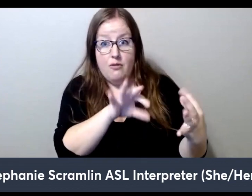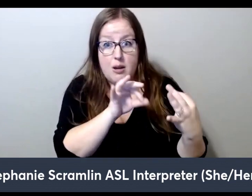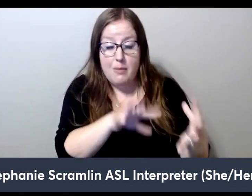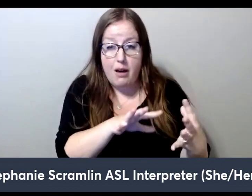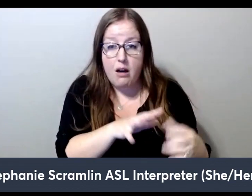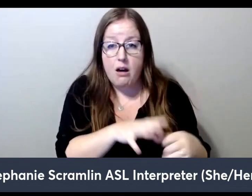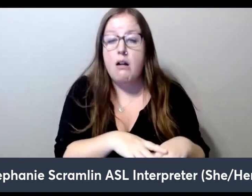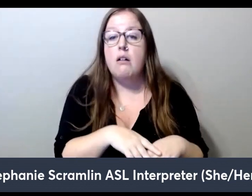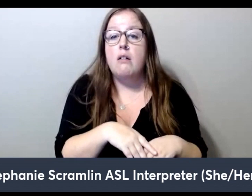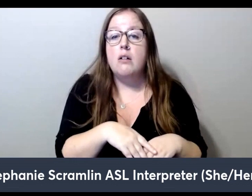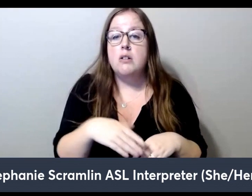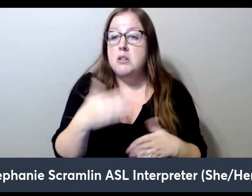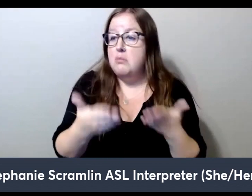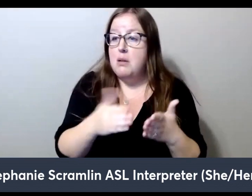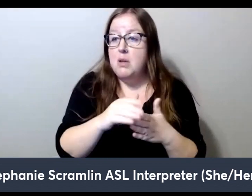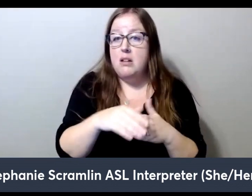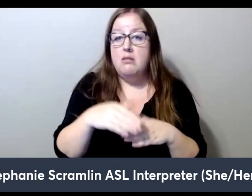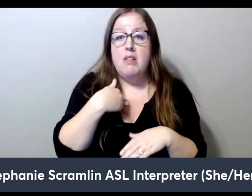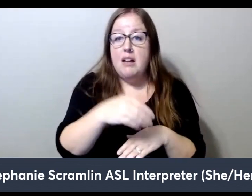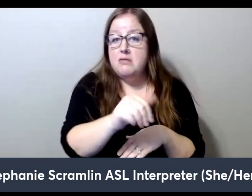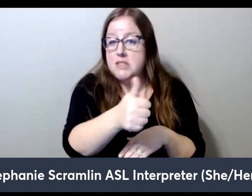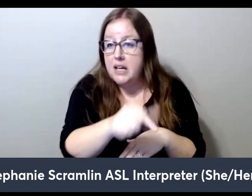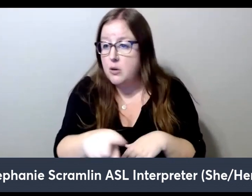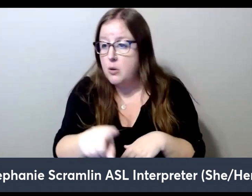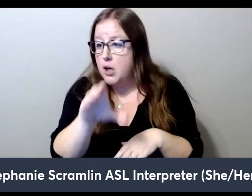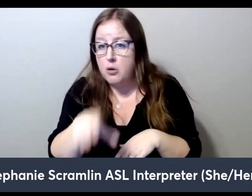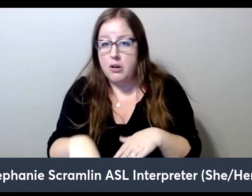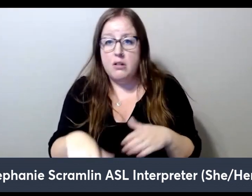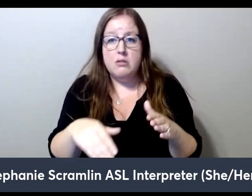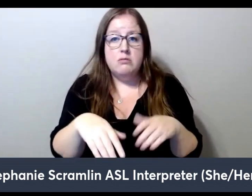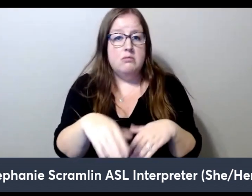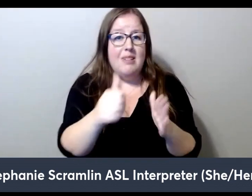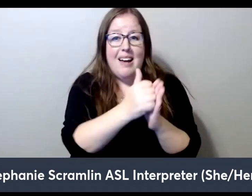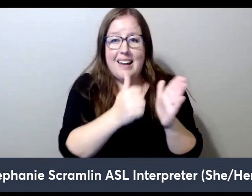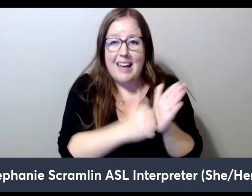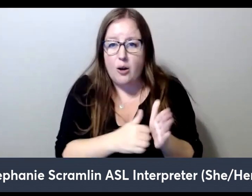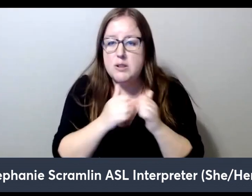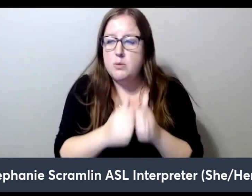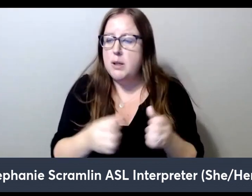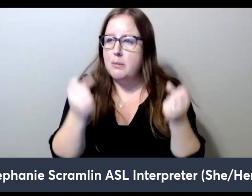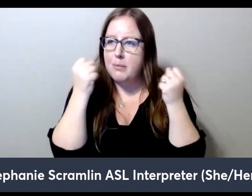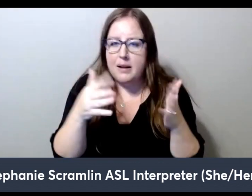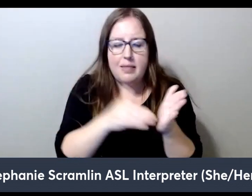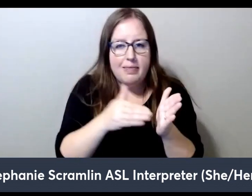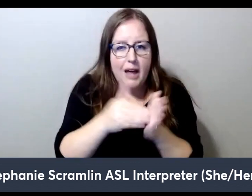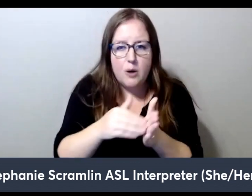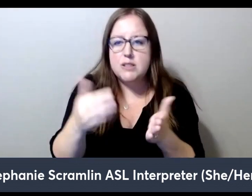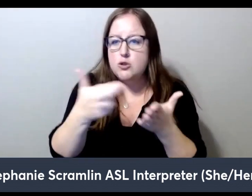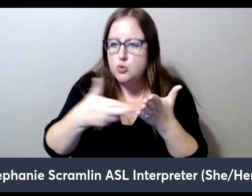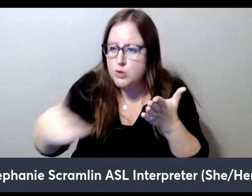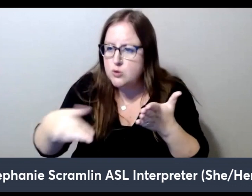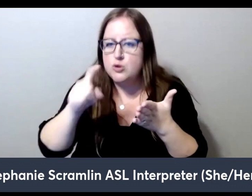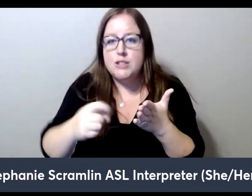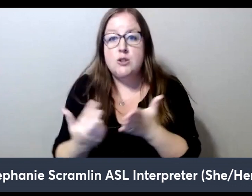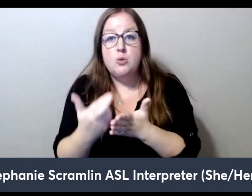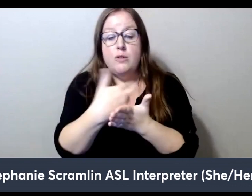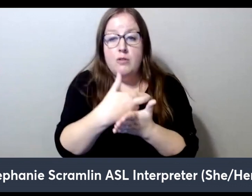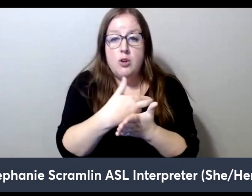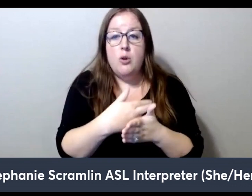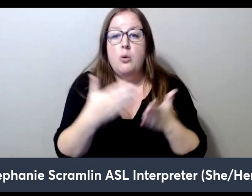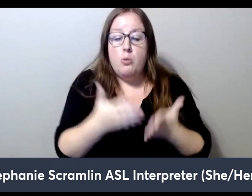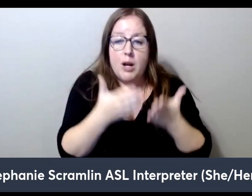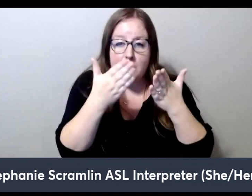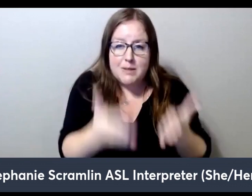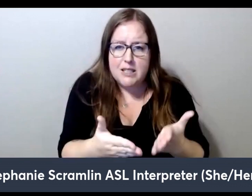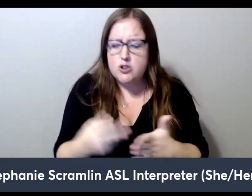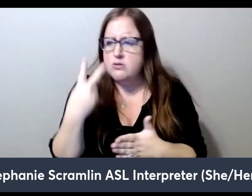enterprises have tens and hundreds of accounts, thousands of resources across each of them, where they need to review the recommendations, identify what's